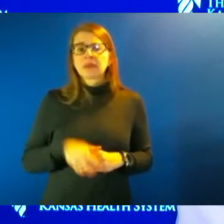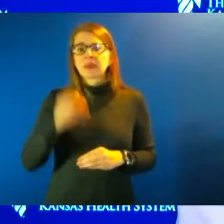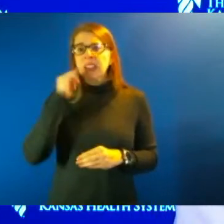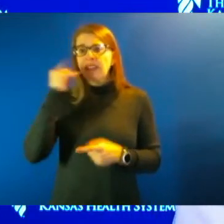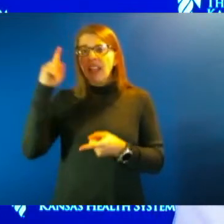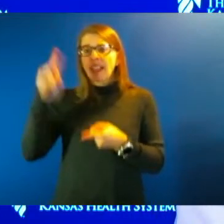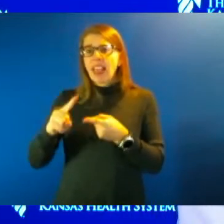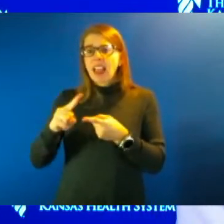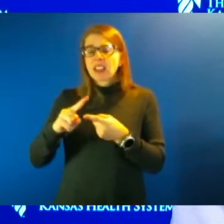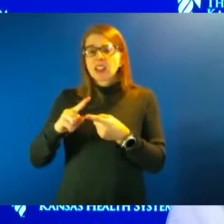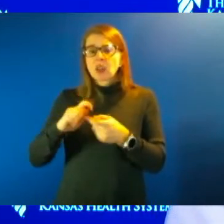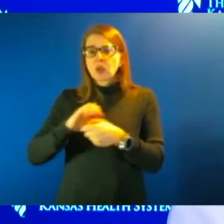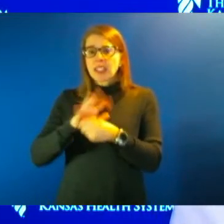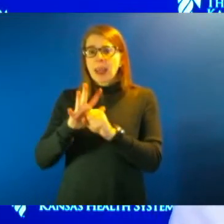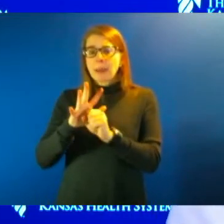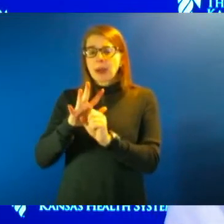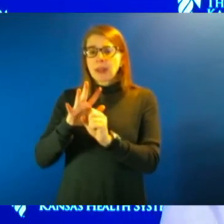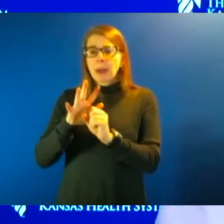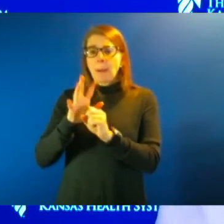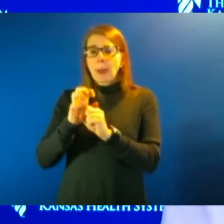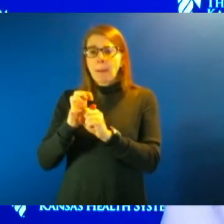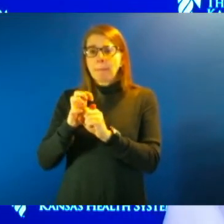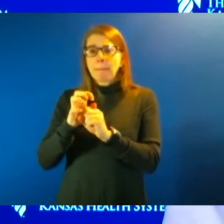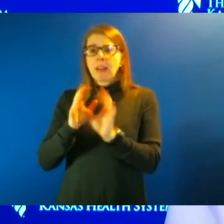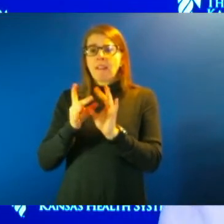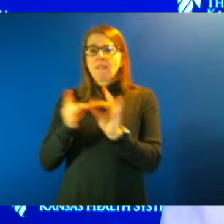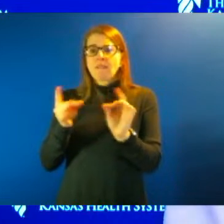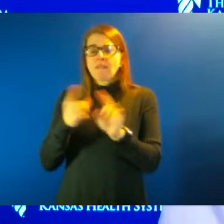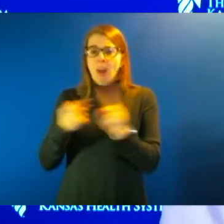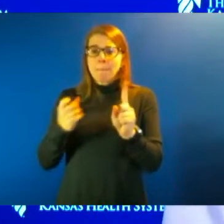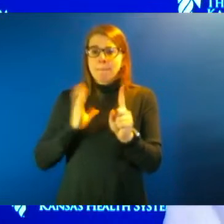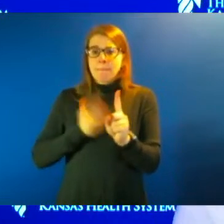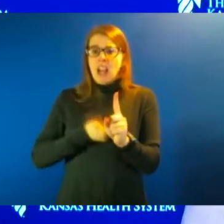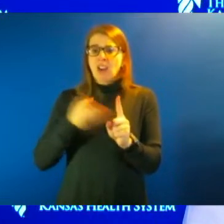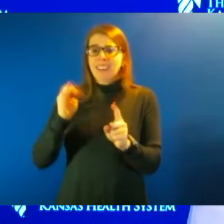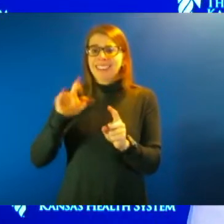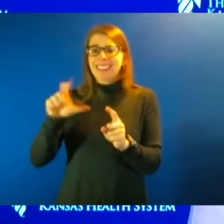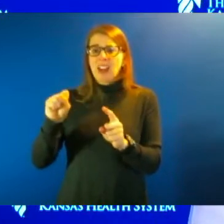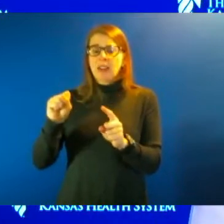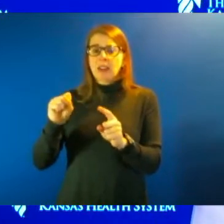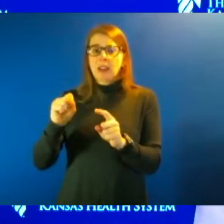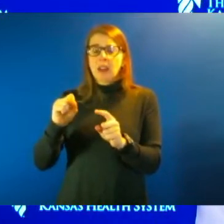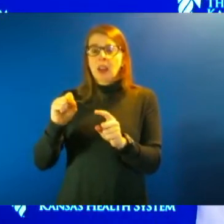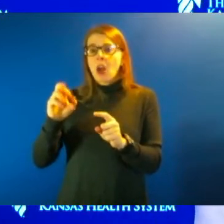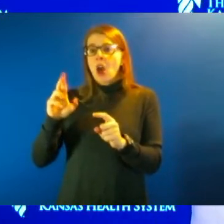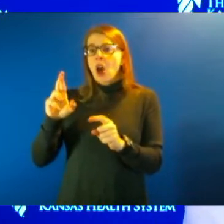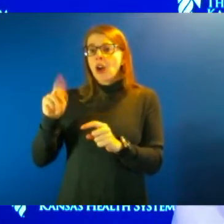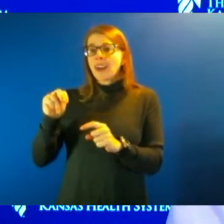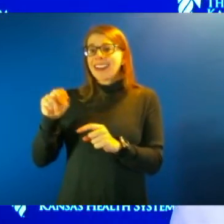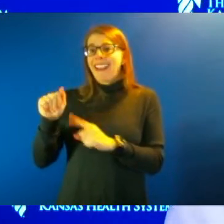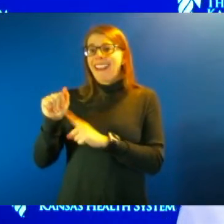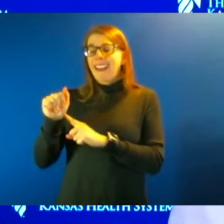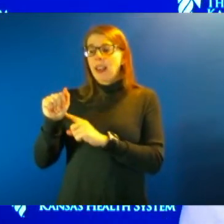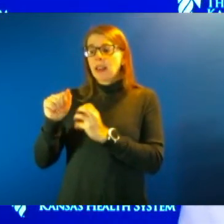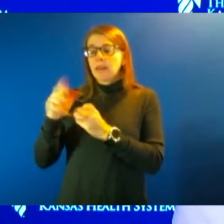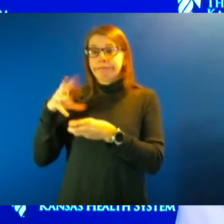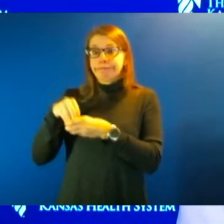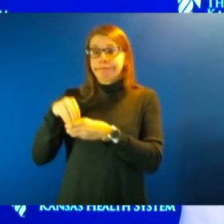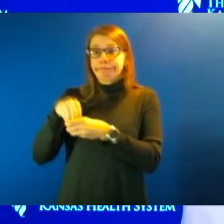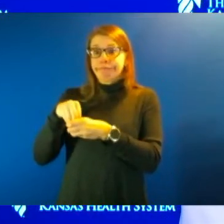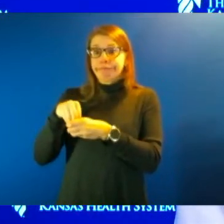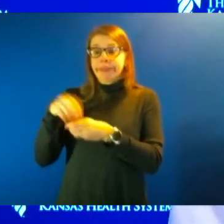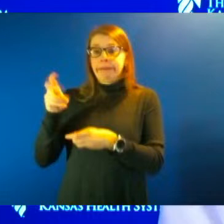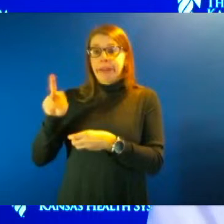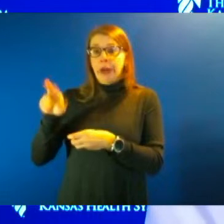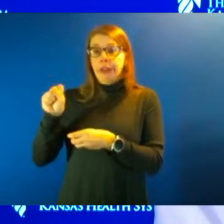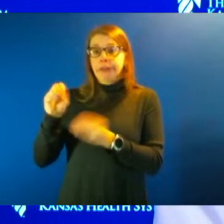on our cells, we also know that we are learning that it can package more RNA into a single virus particle, and so therefore when